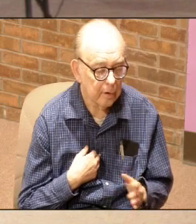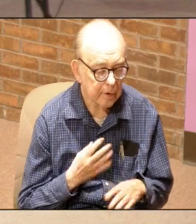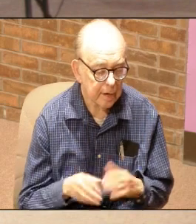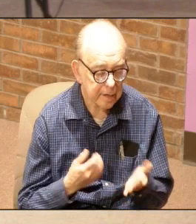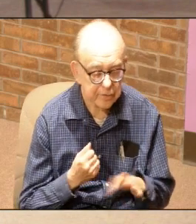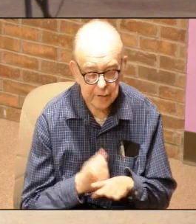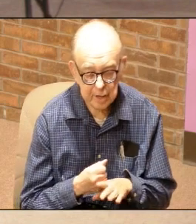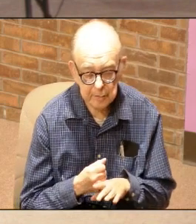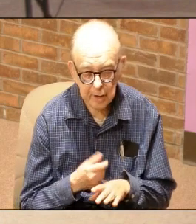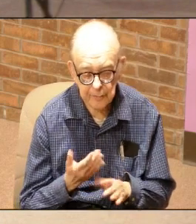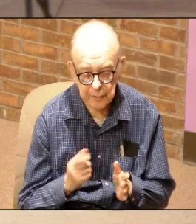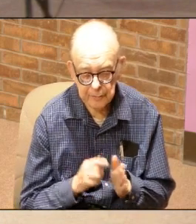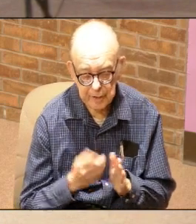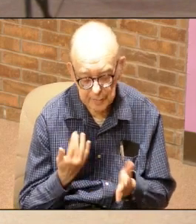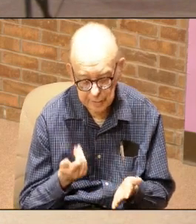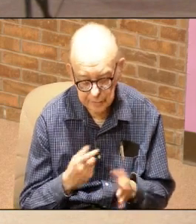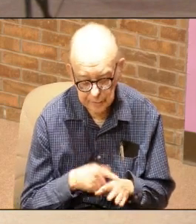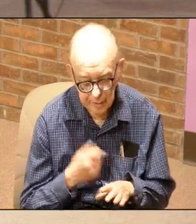slot.